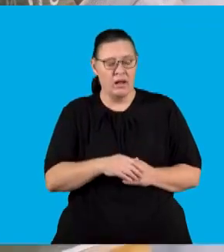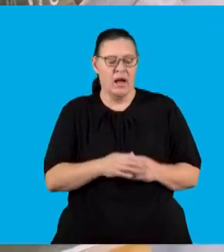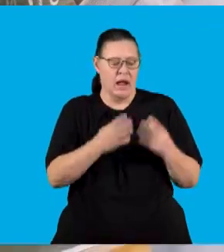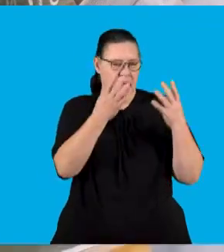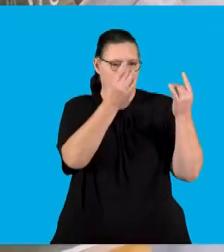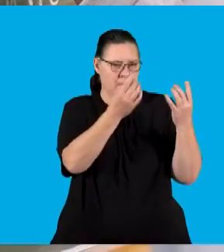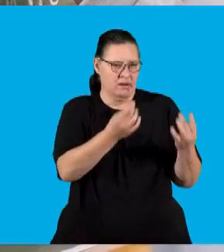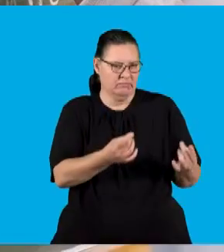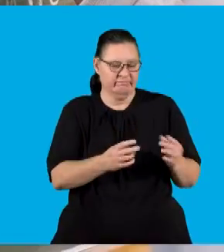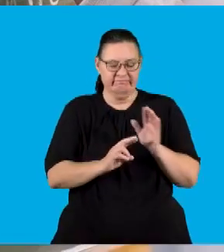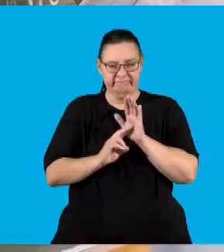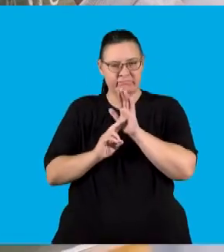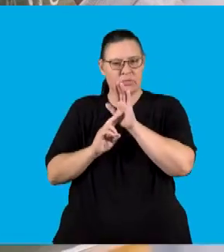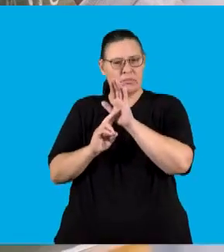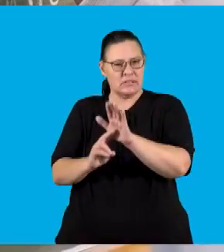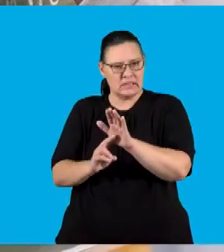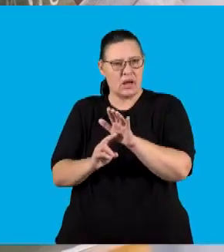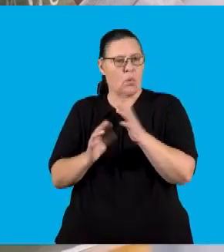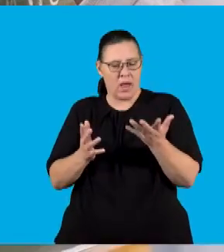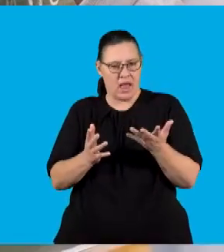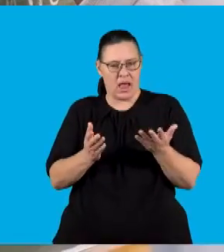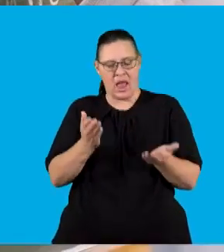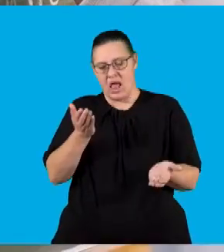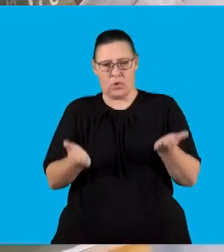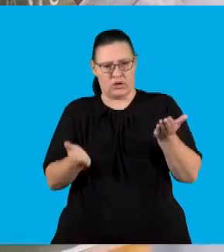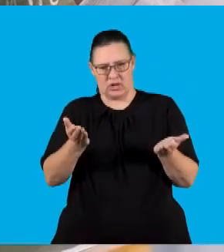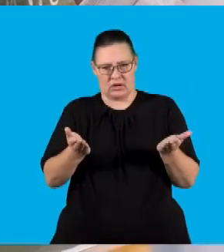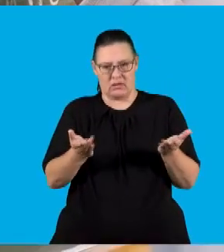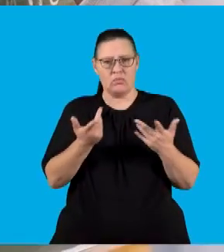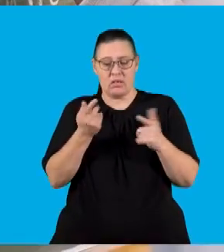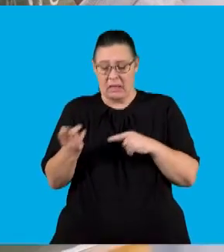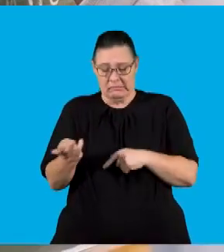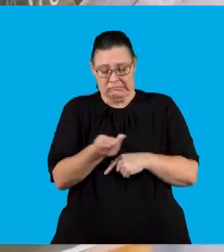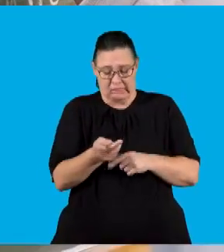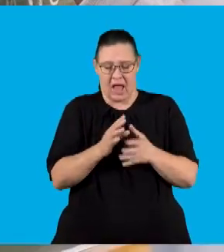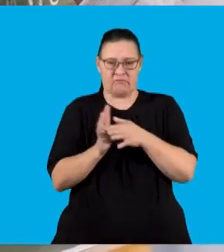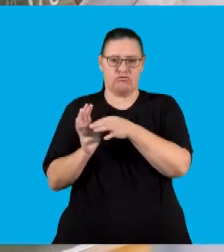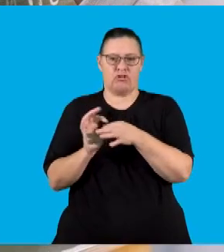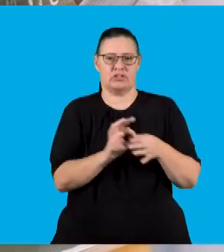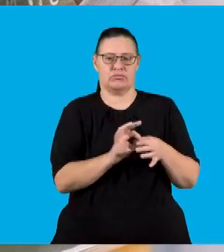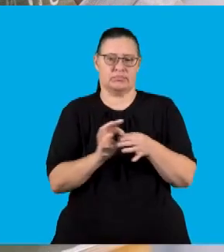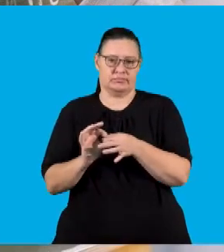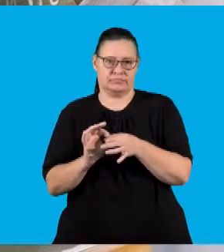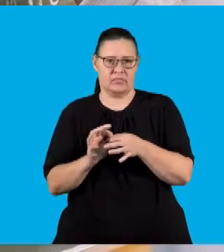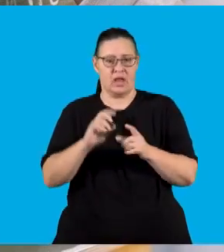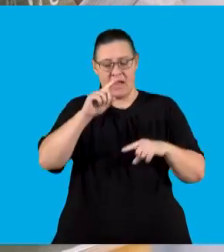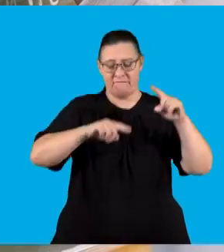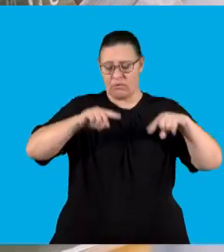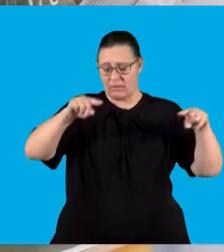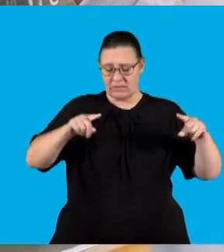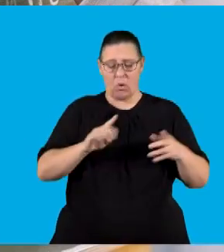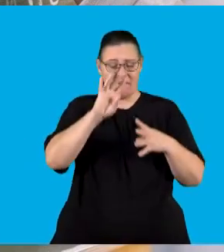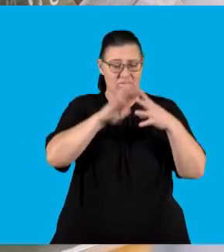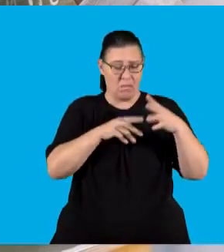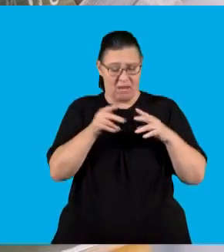did you know that numbers are represented in an equation having a relationship? The variables in